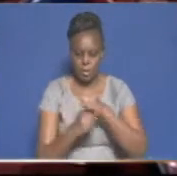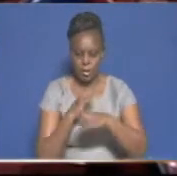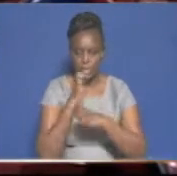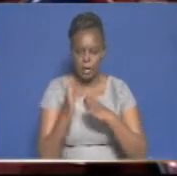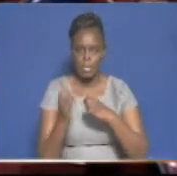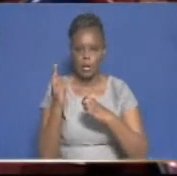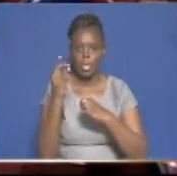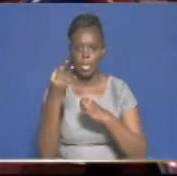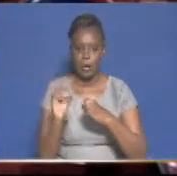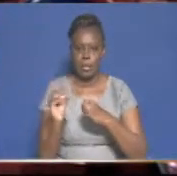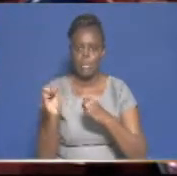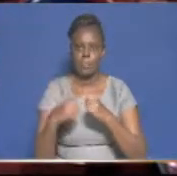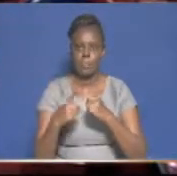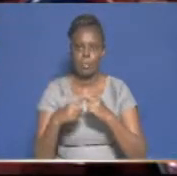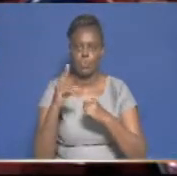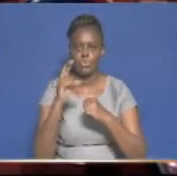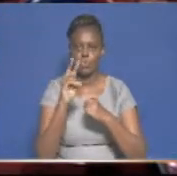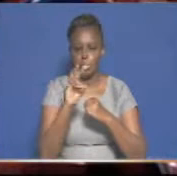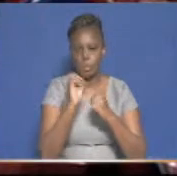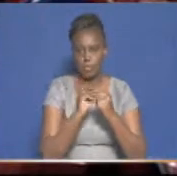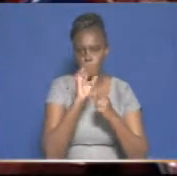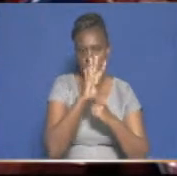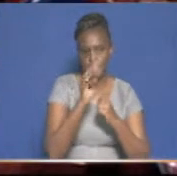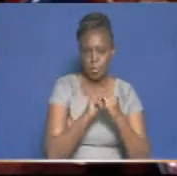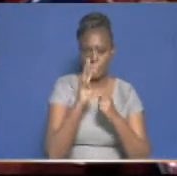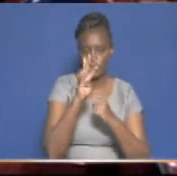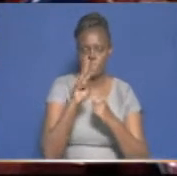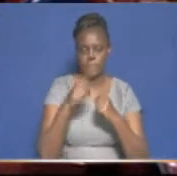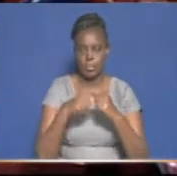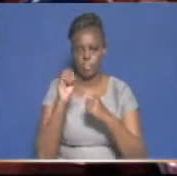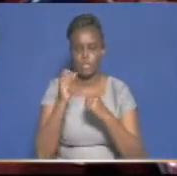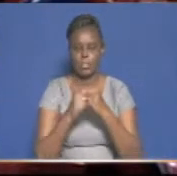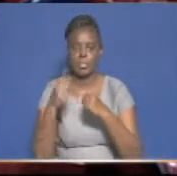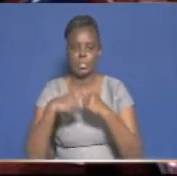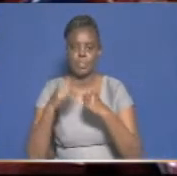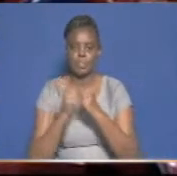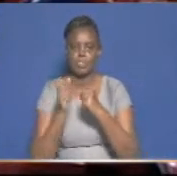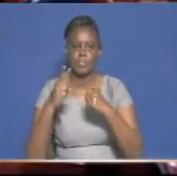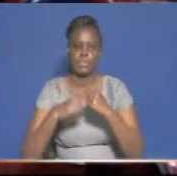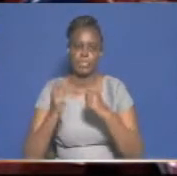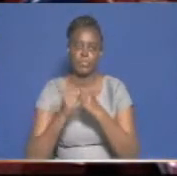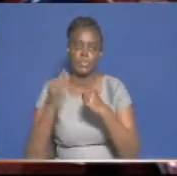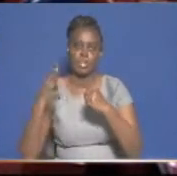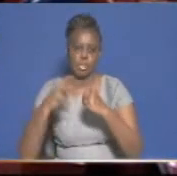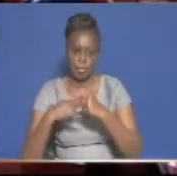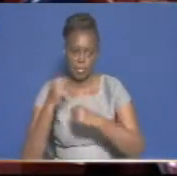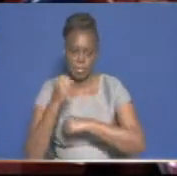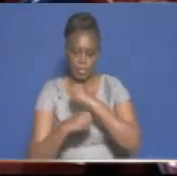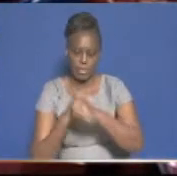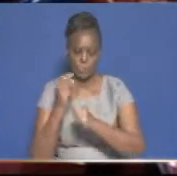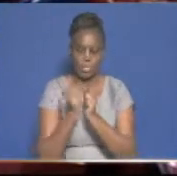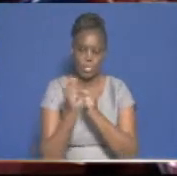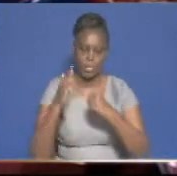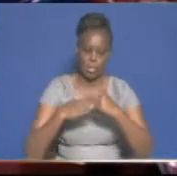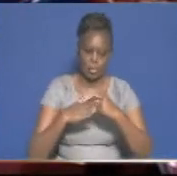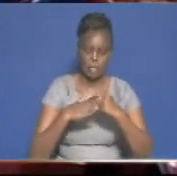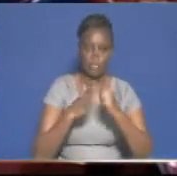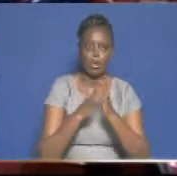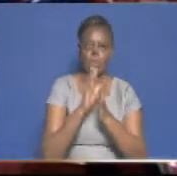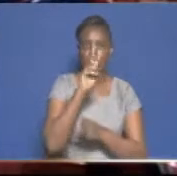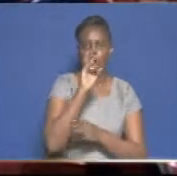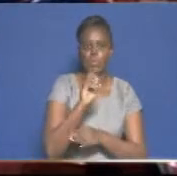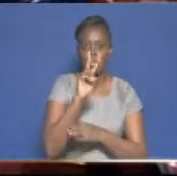is June 2013, 2014, 2015, 2016, 2017, 2018, 2019, and